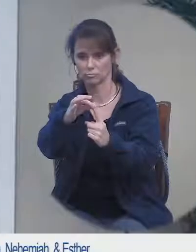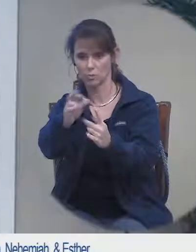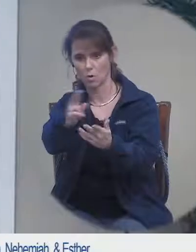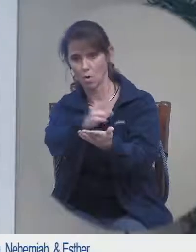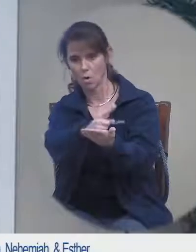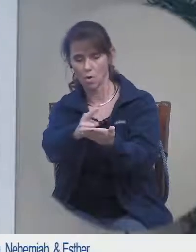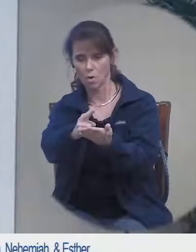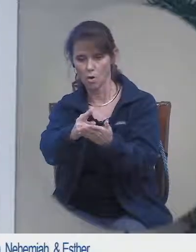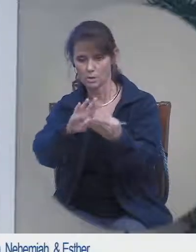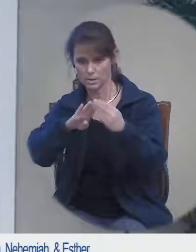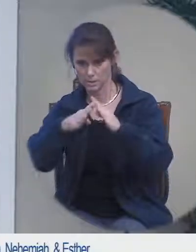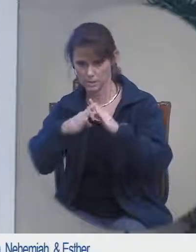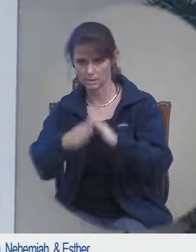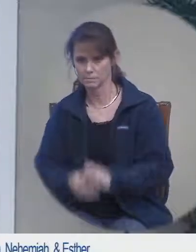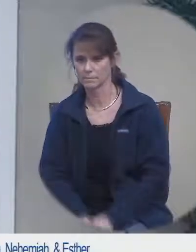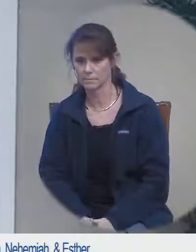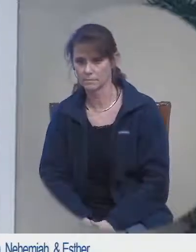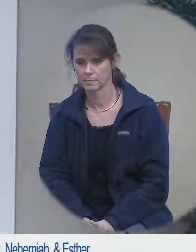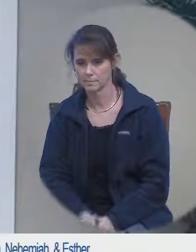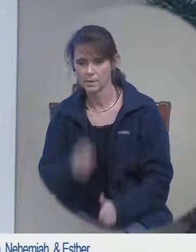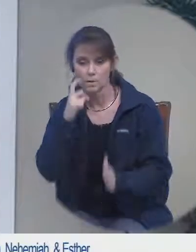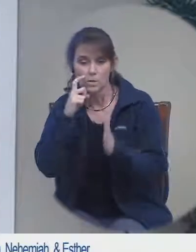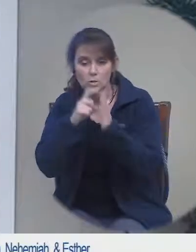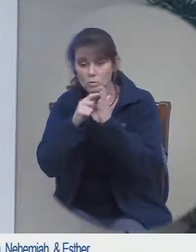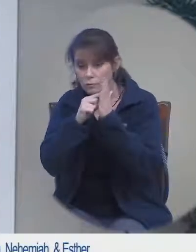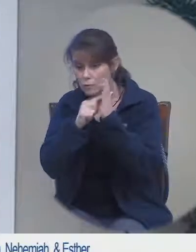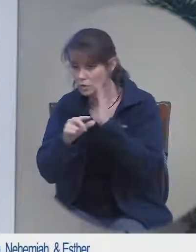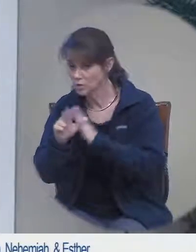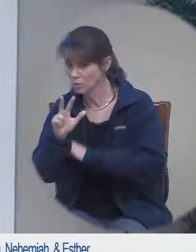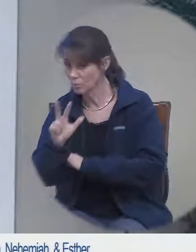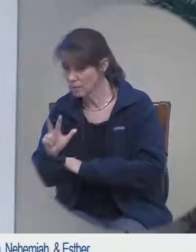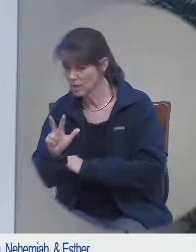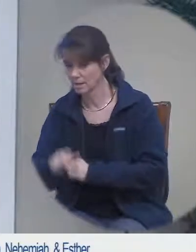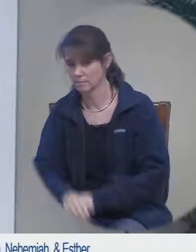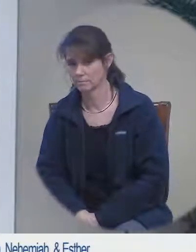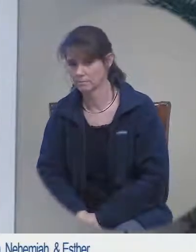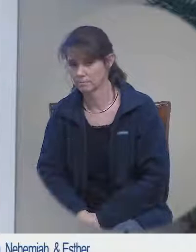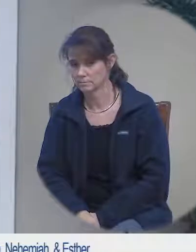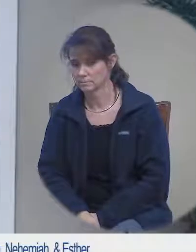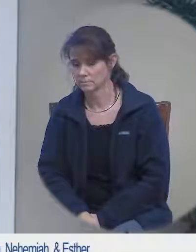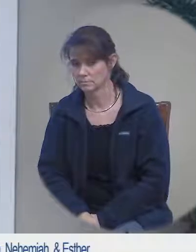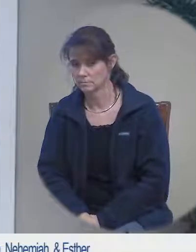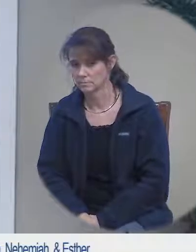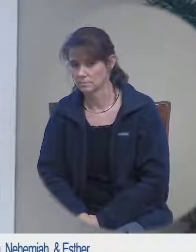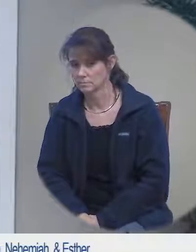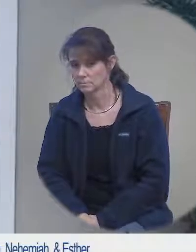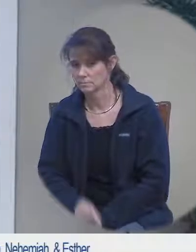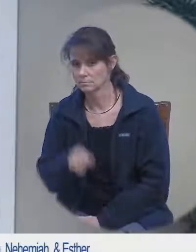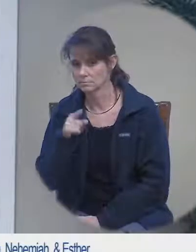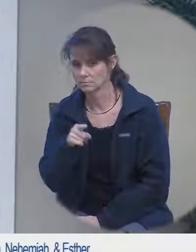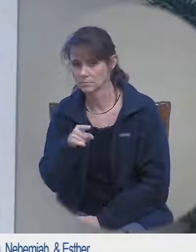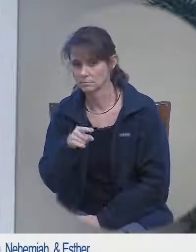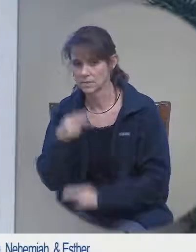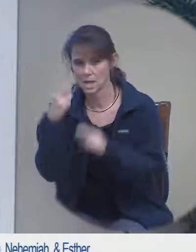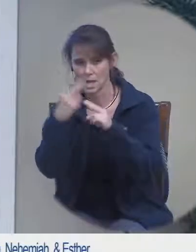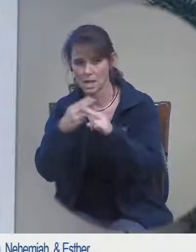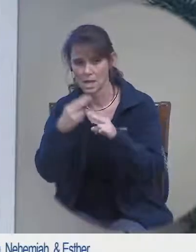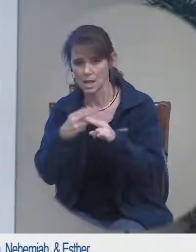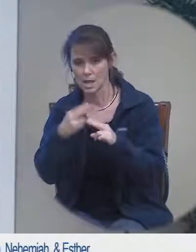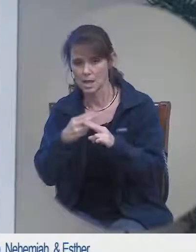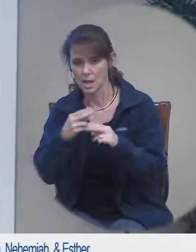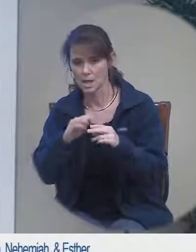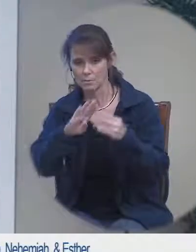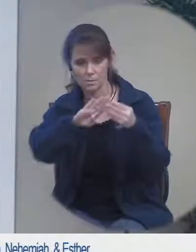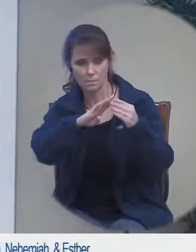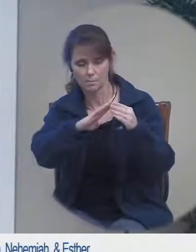to look down in verse 3, where it looked at the heads of look at verse 3. Now these are the heads of the provinces who